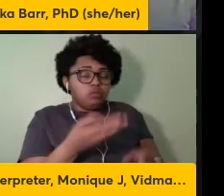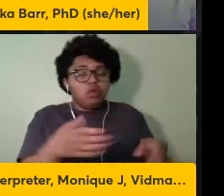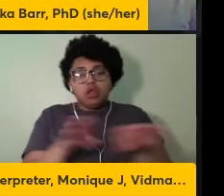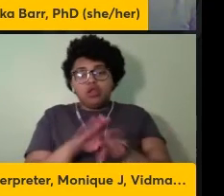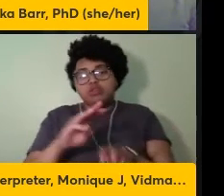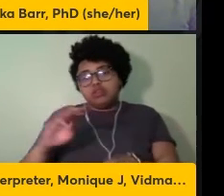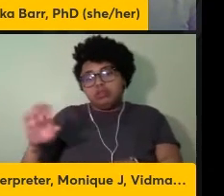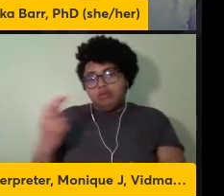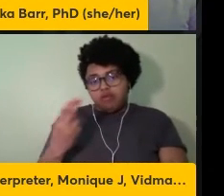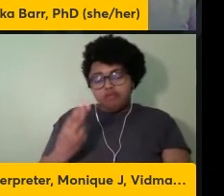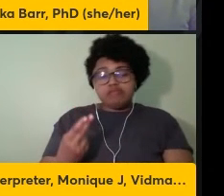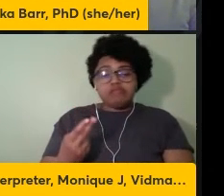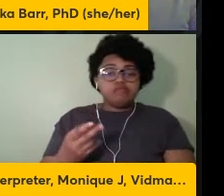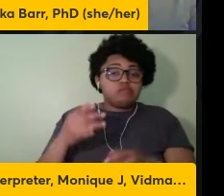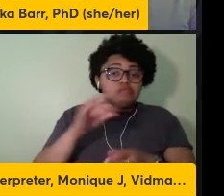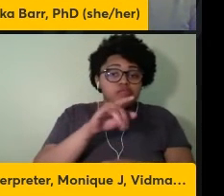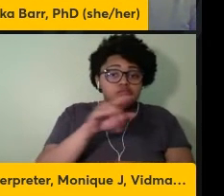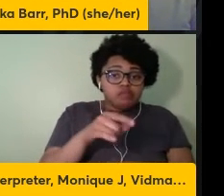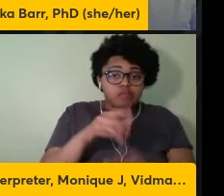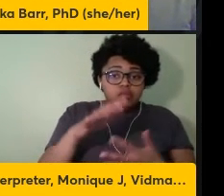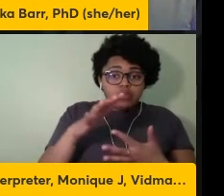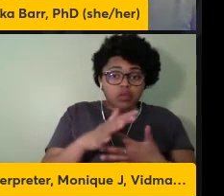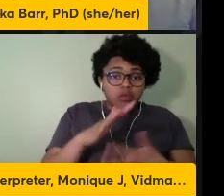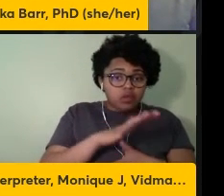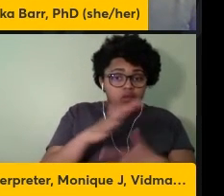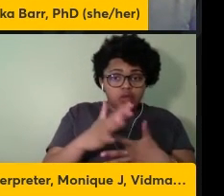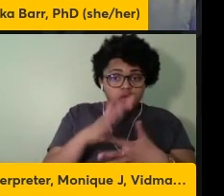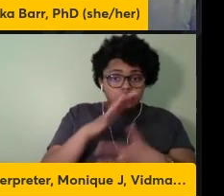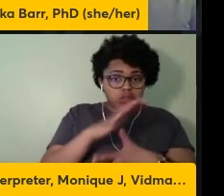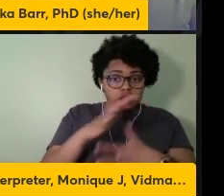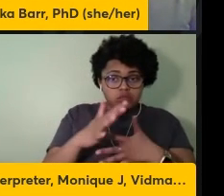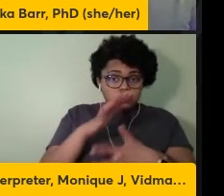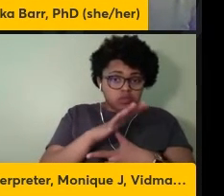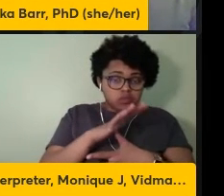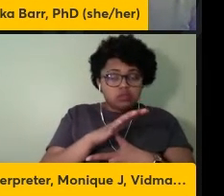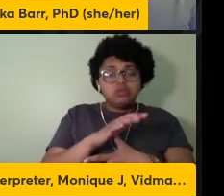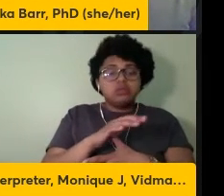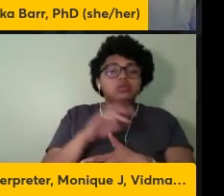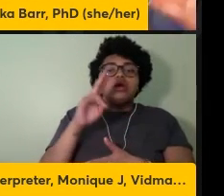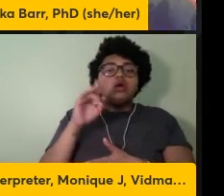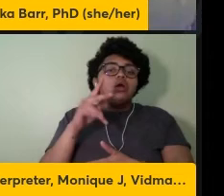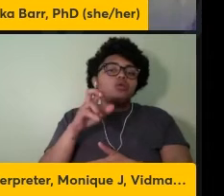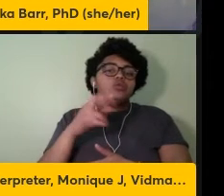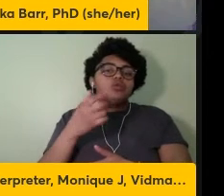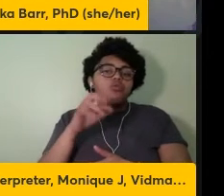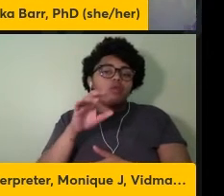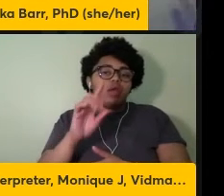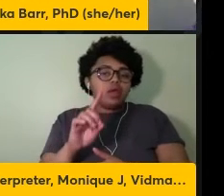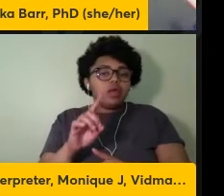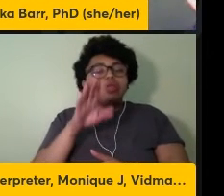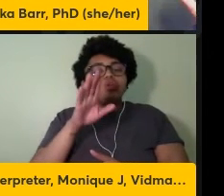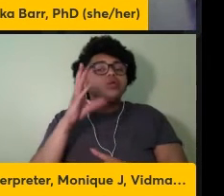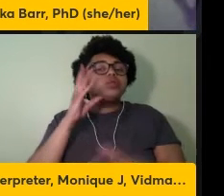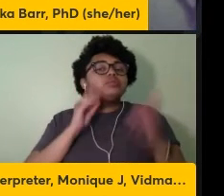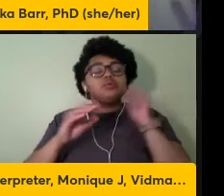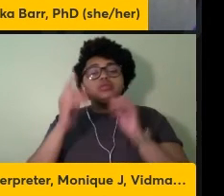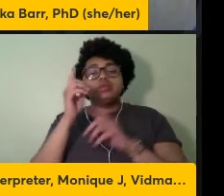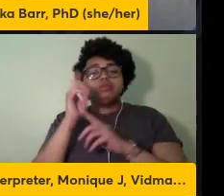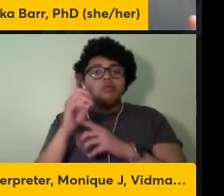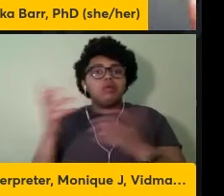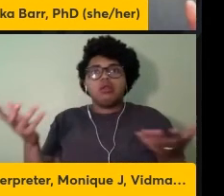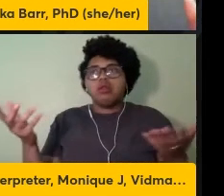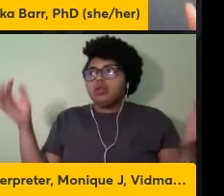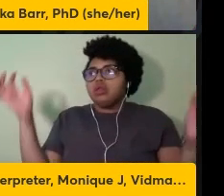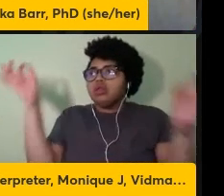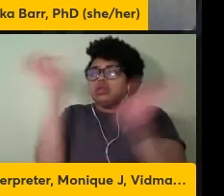Those of you who are juniors and seniors in undergrad, and you are going through a moment of, I have no